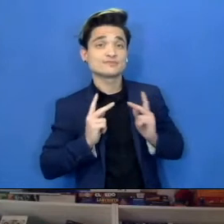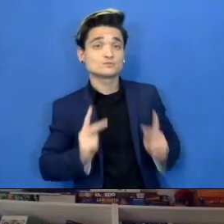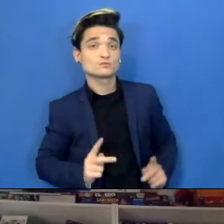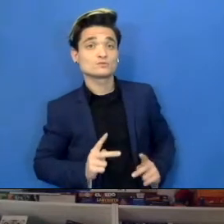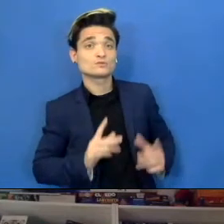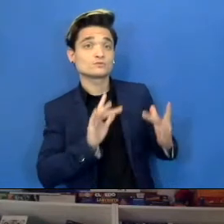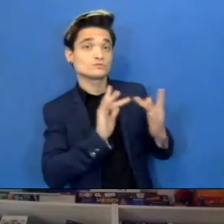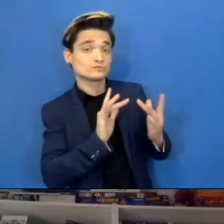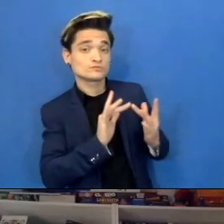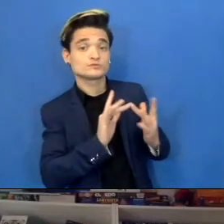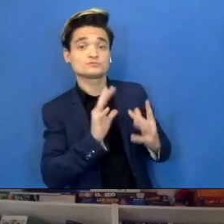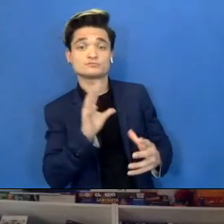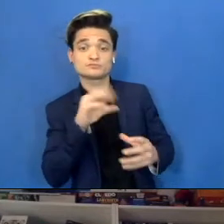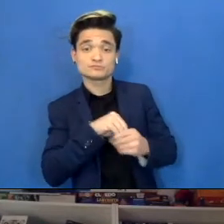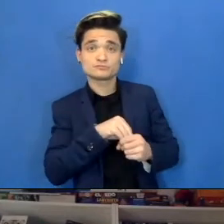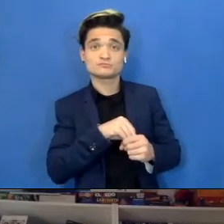Terrier. Hey.